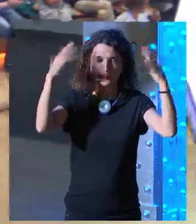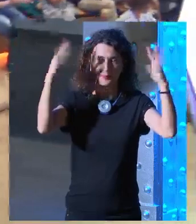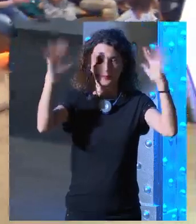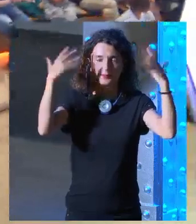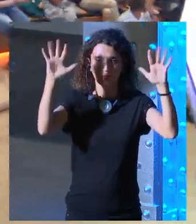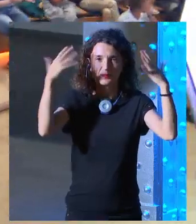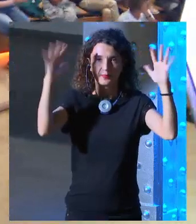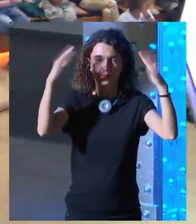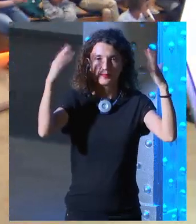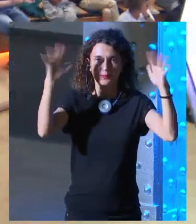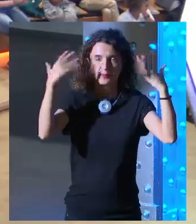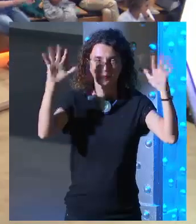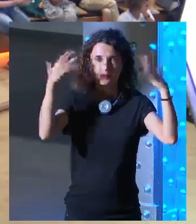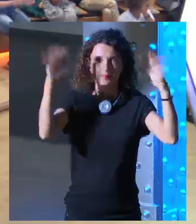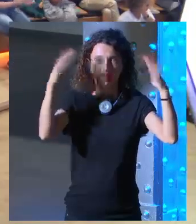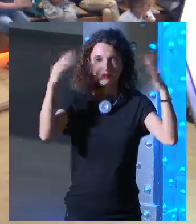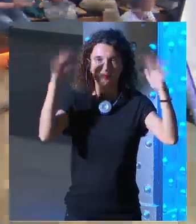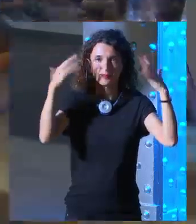Thank you.